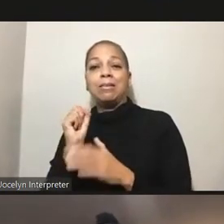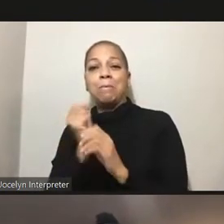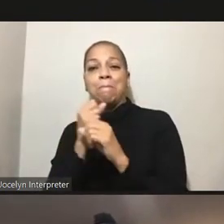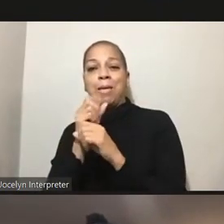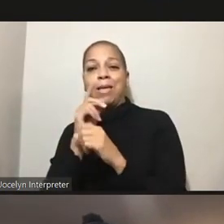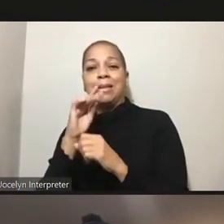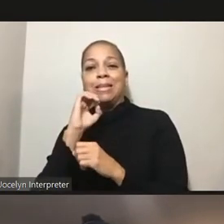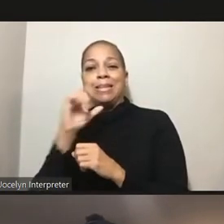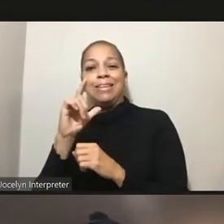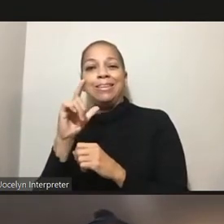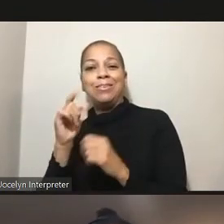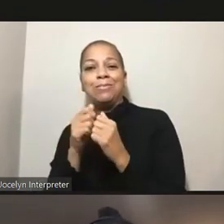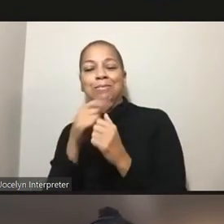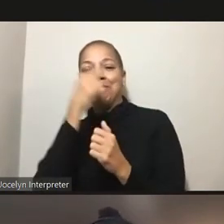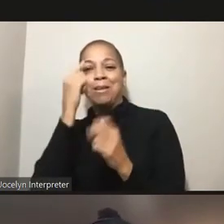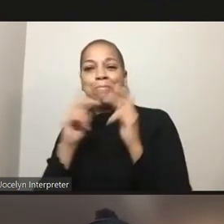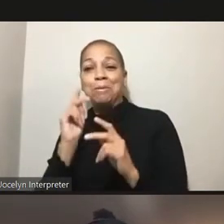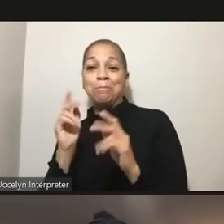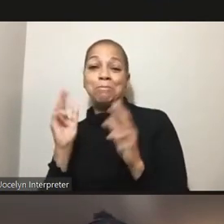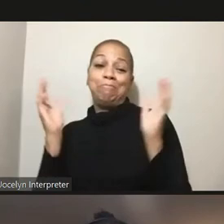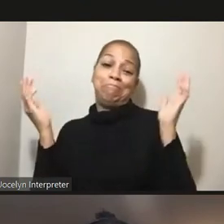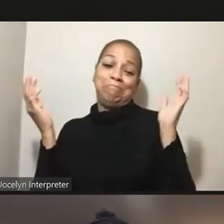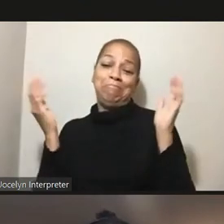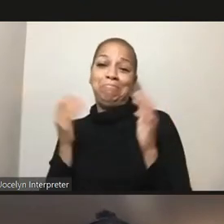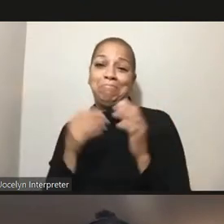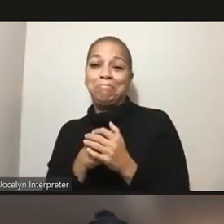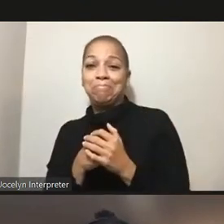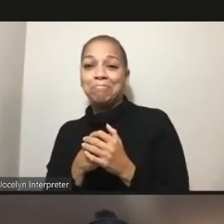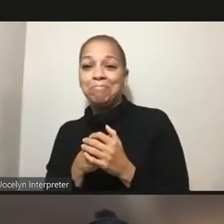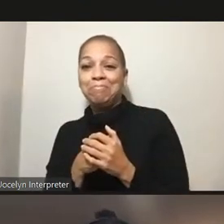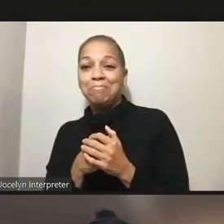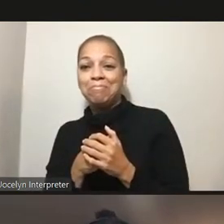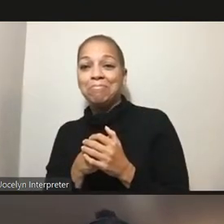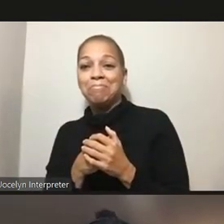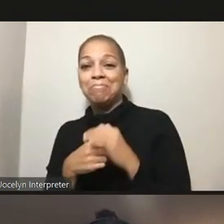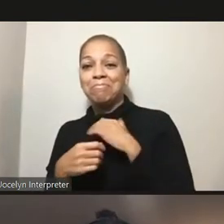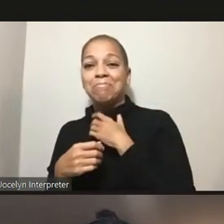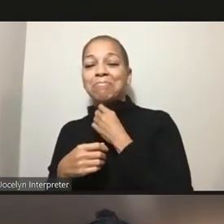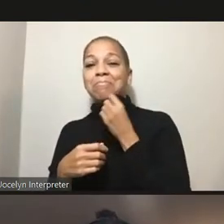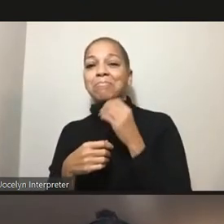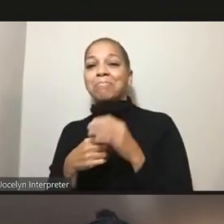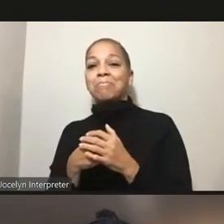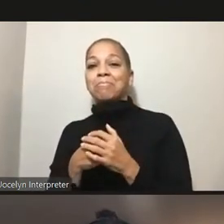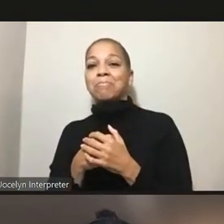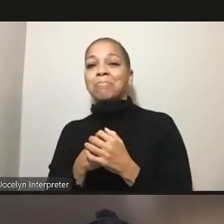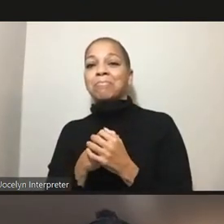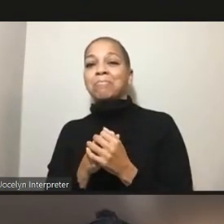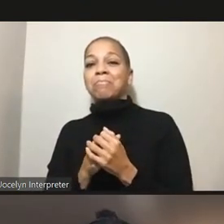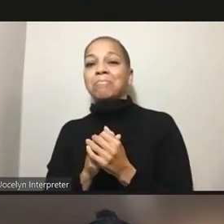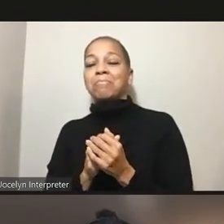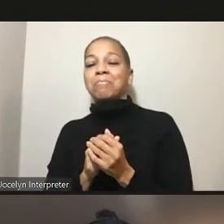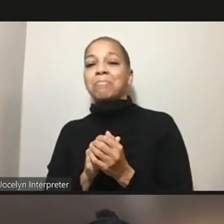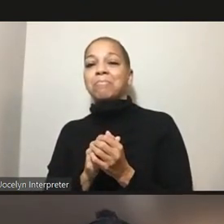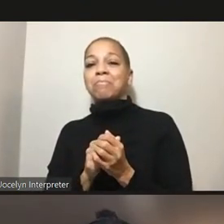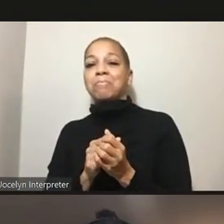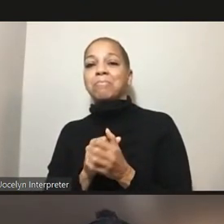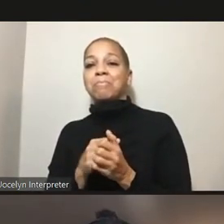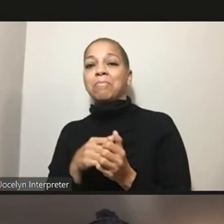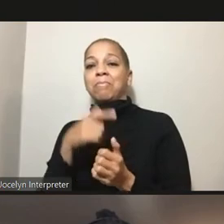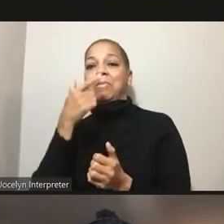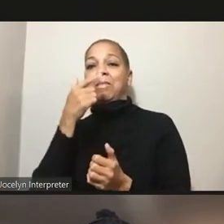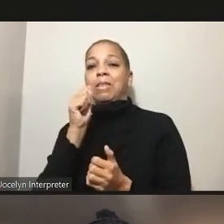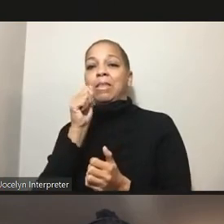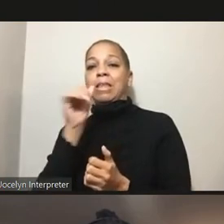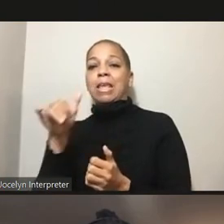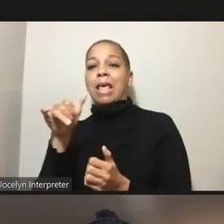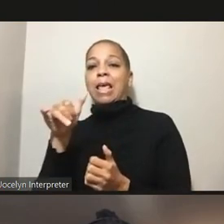gets. But I think that's Fran Lebowitz said that. You're left with Let's Make a Deal. When you take the gay version, when you take gay people out